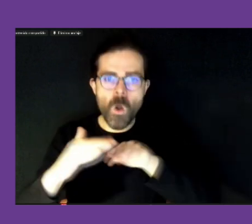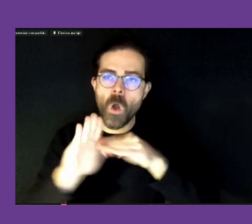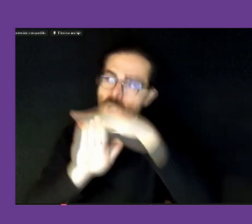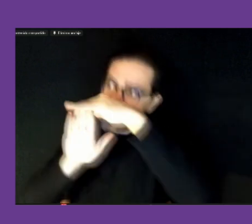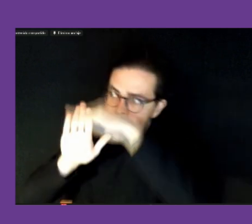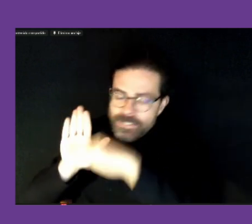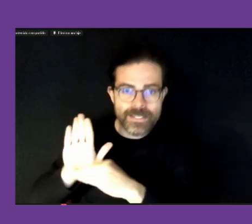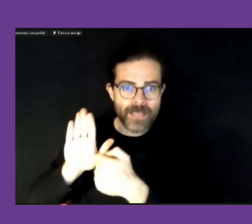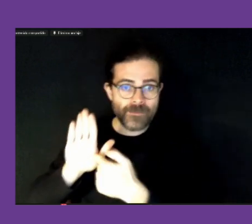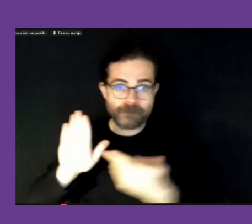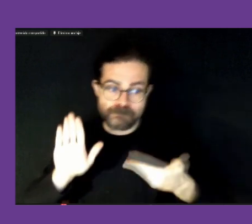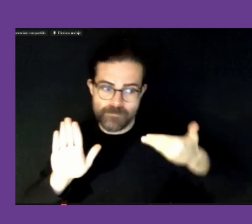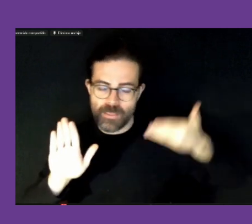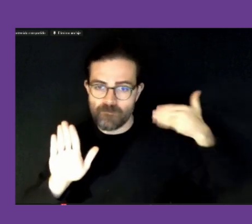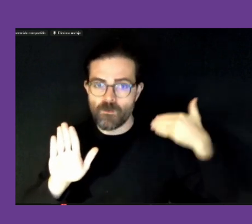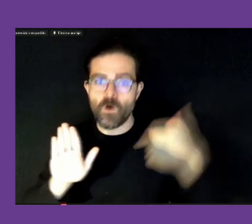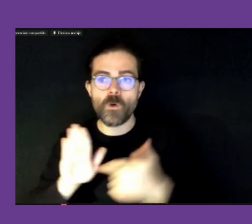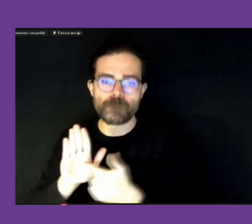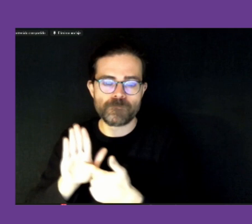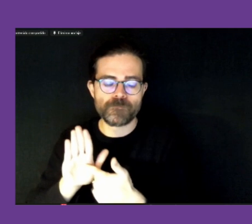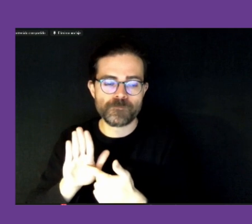before, we are also active in other